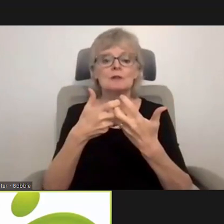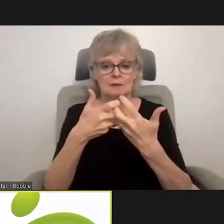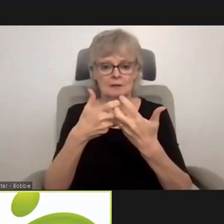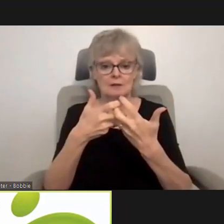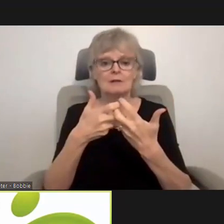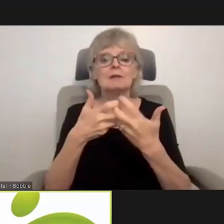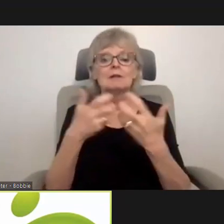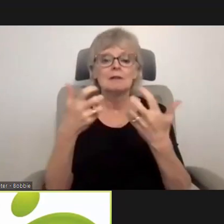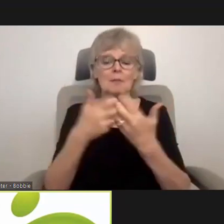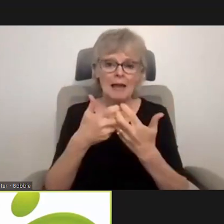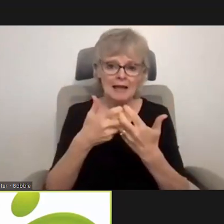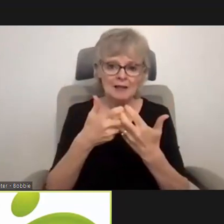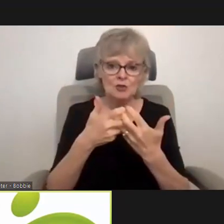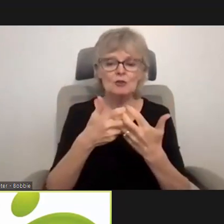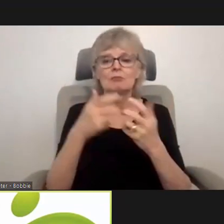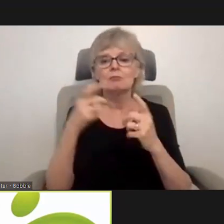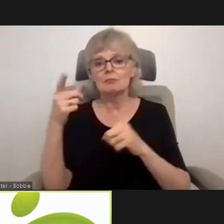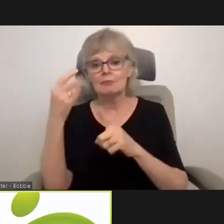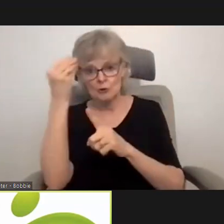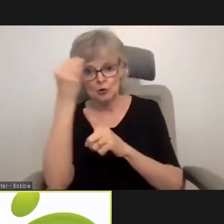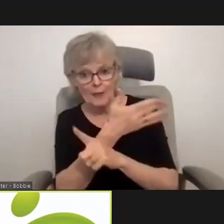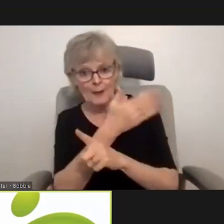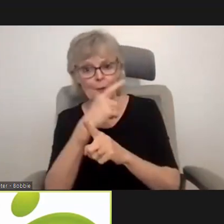them an assessment, folks who can